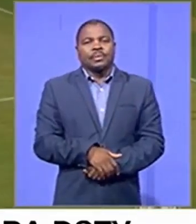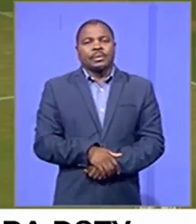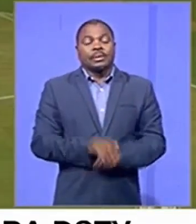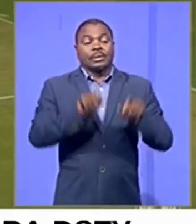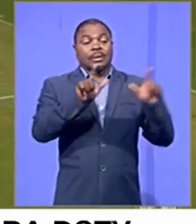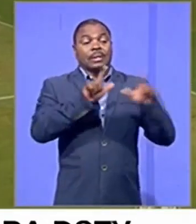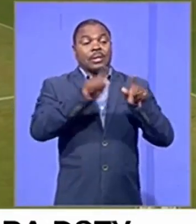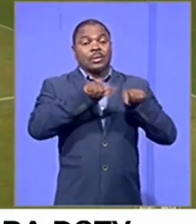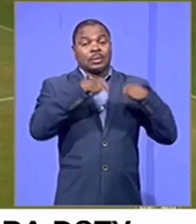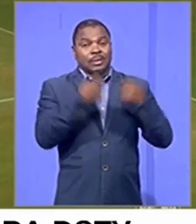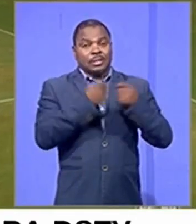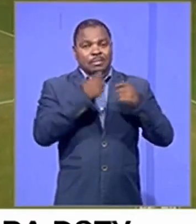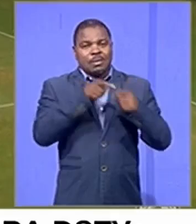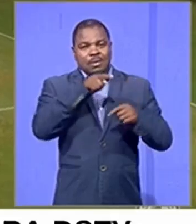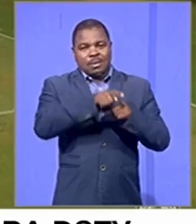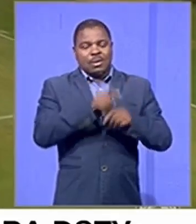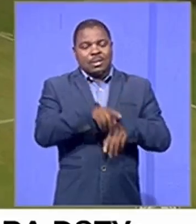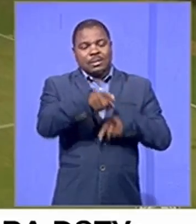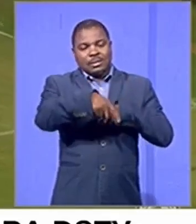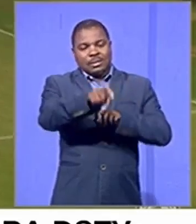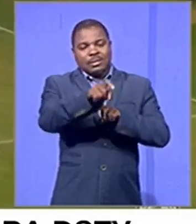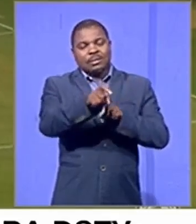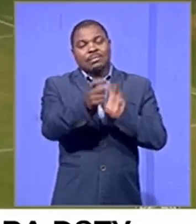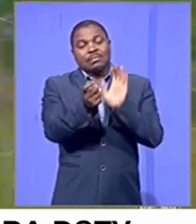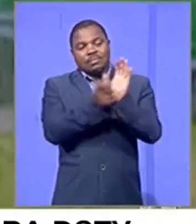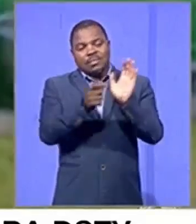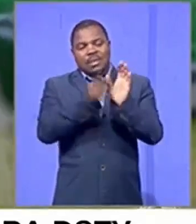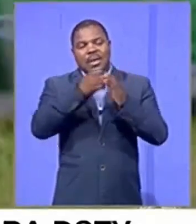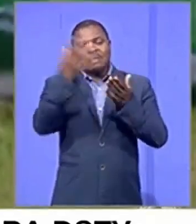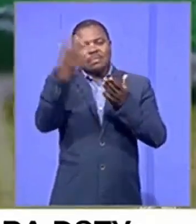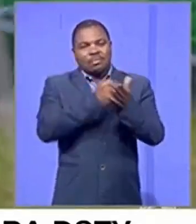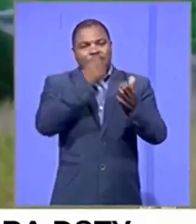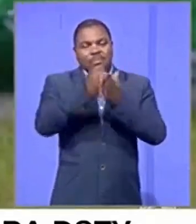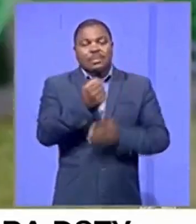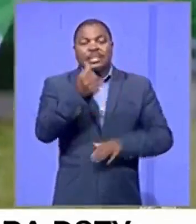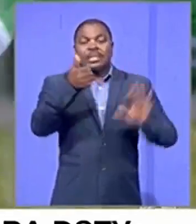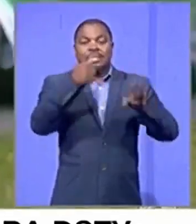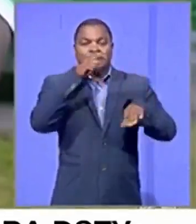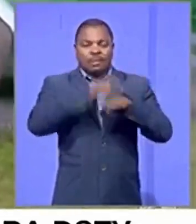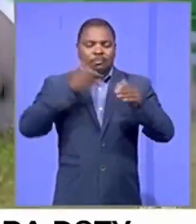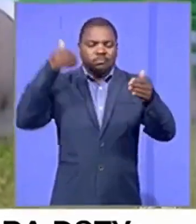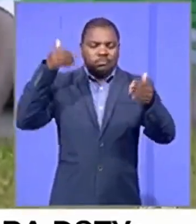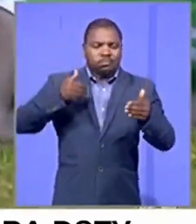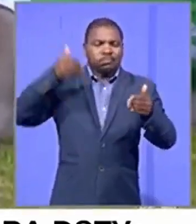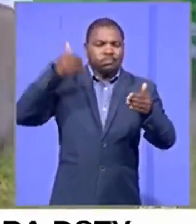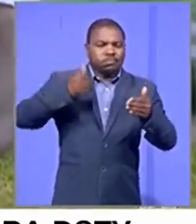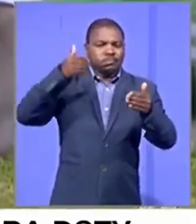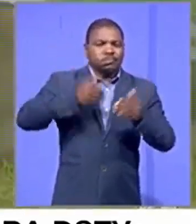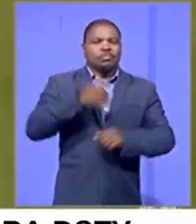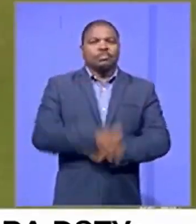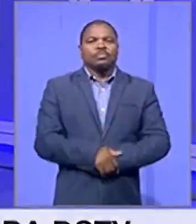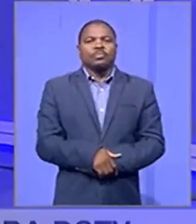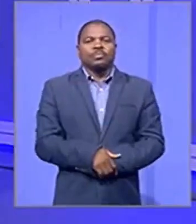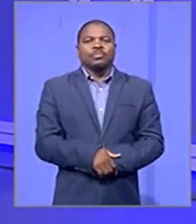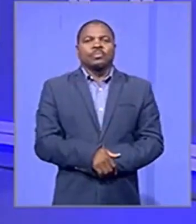Mamelodi Sundowns ke bompudi ba league ya DStv Premiership ka makgetlo a tsheletseng ka tatelano.